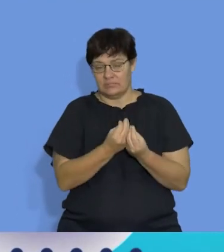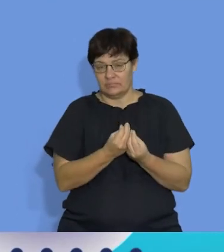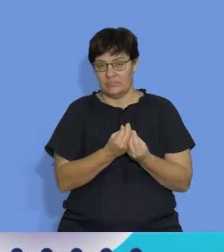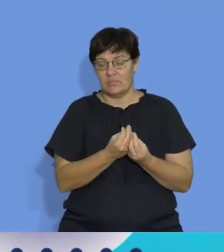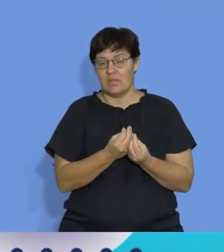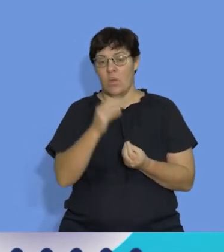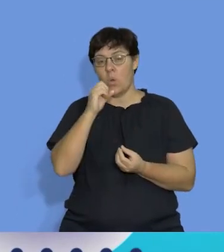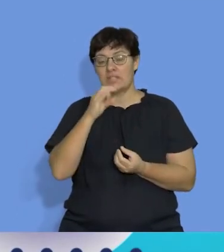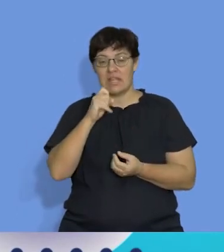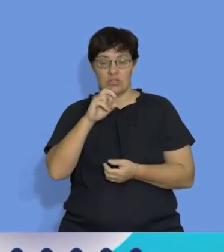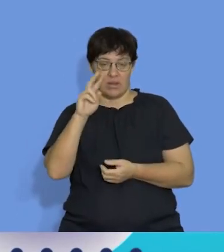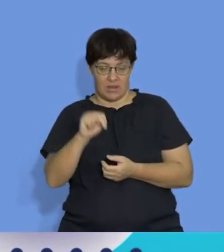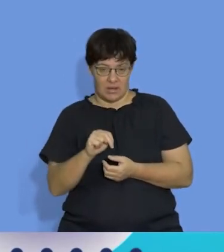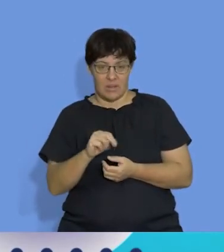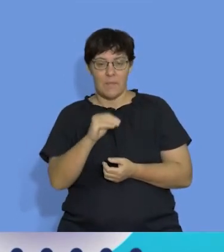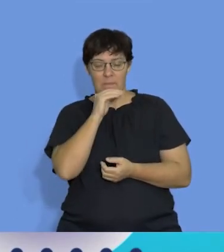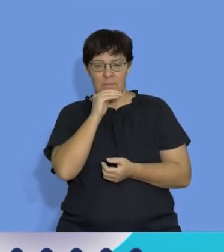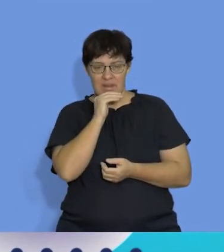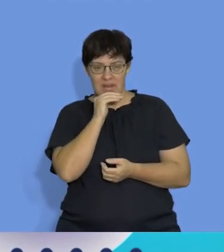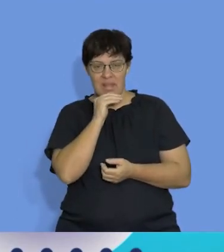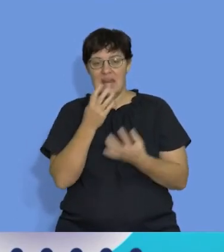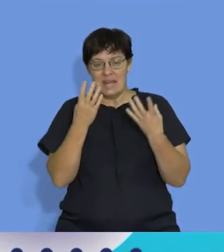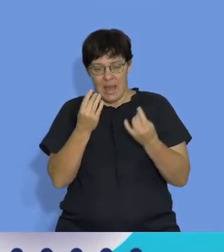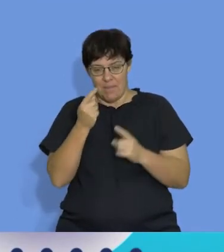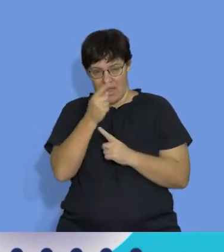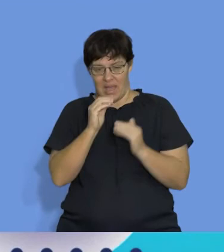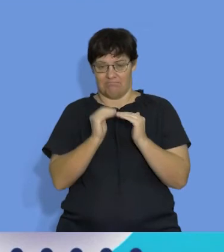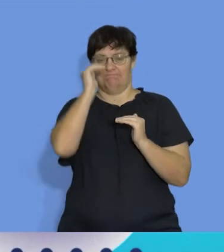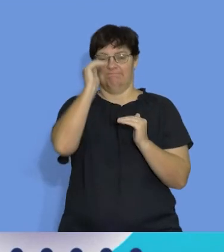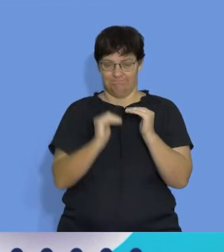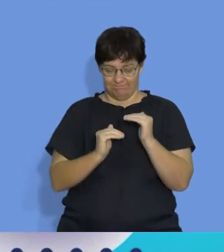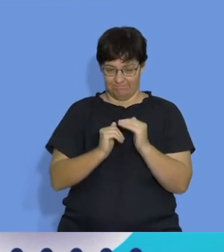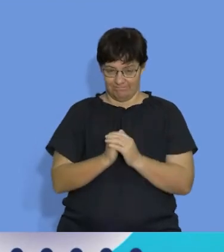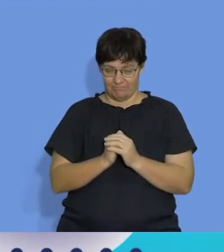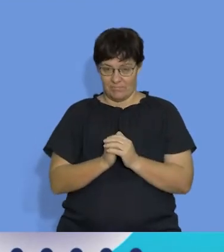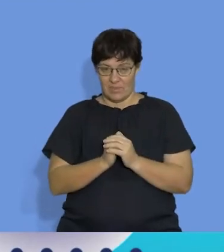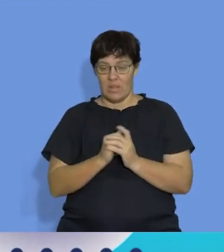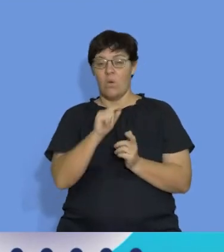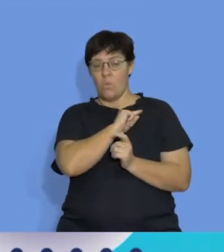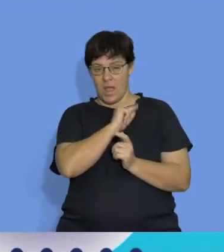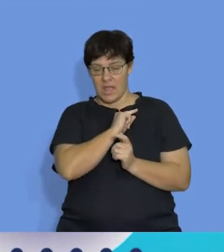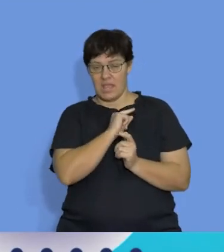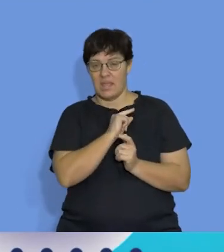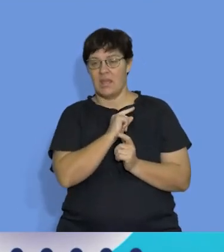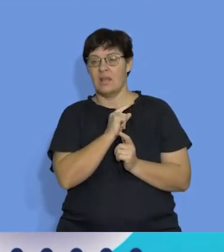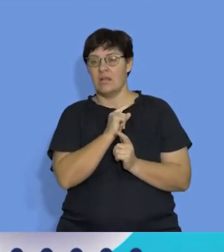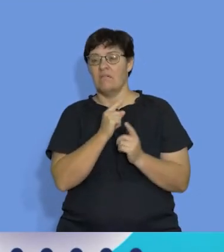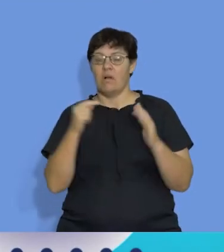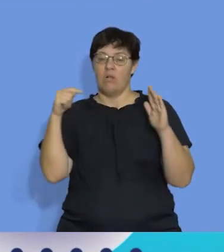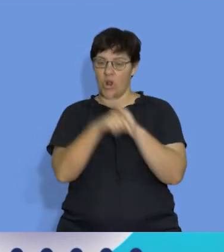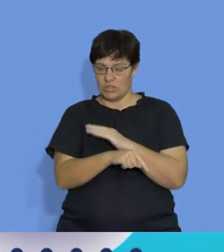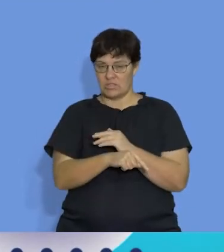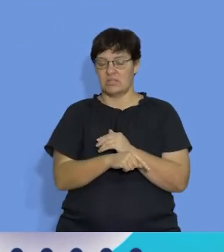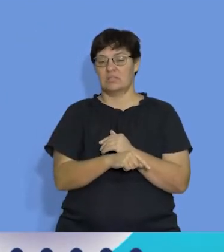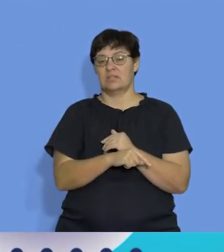oxidation actually has its oxidation number increasing, okay? Because that is coupled by the loss of